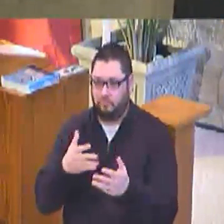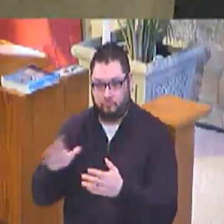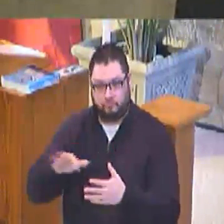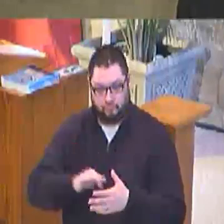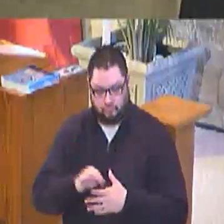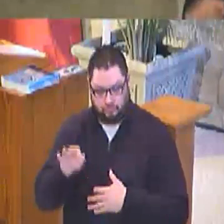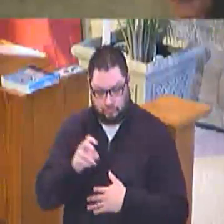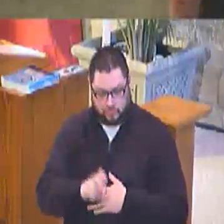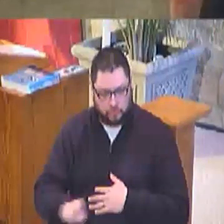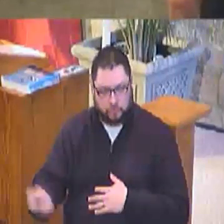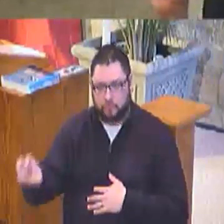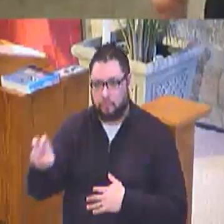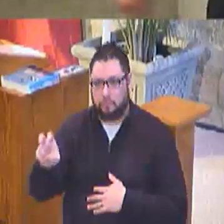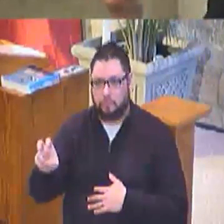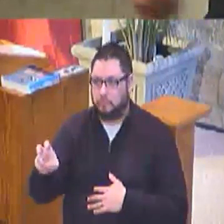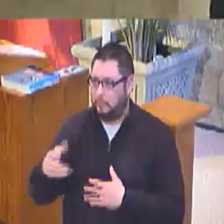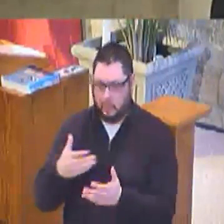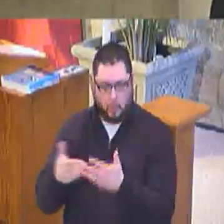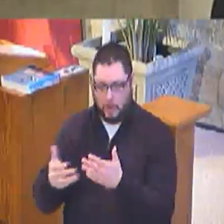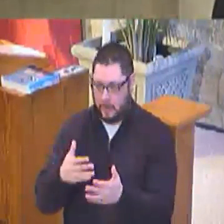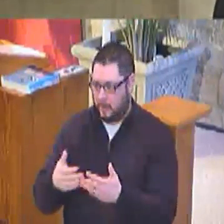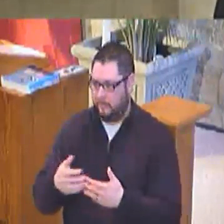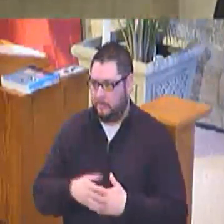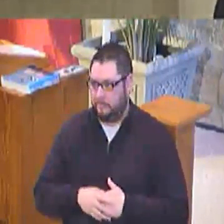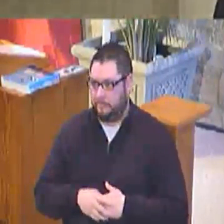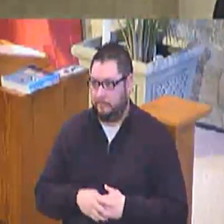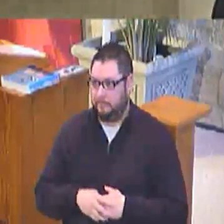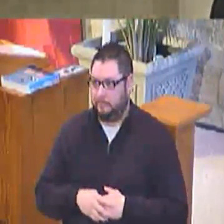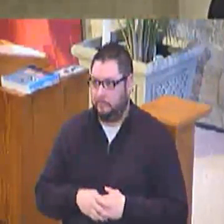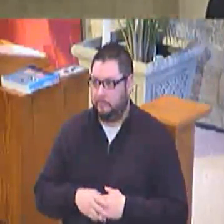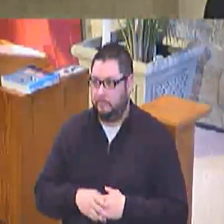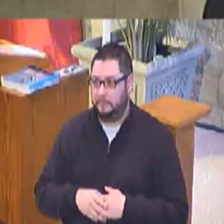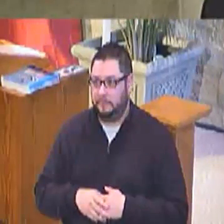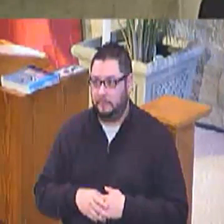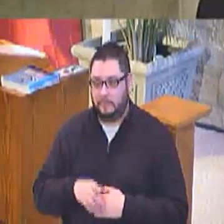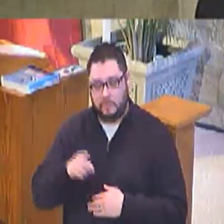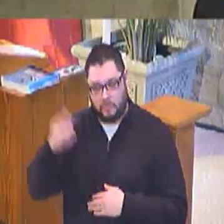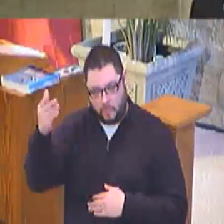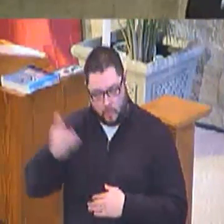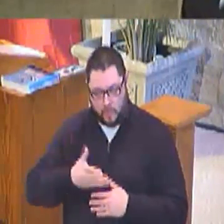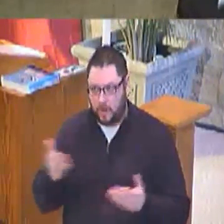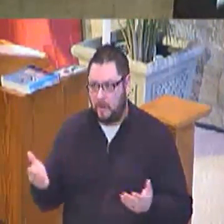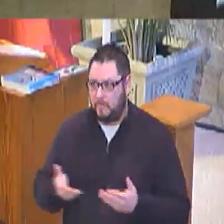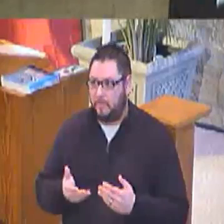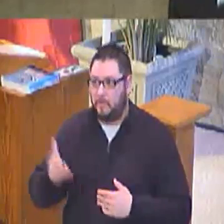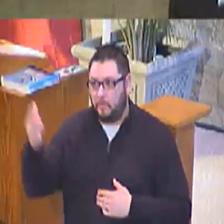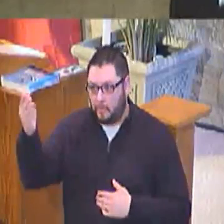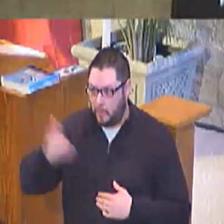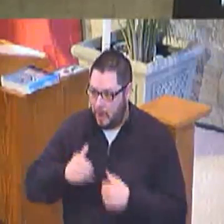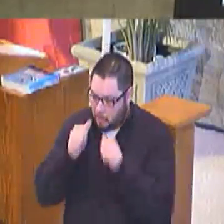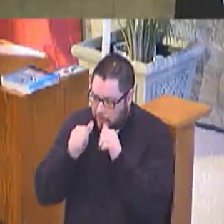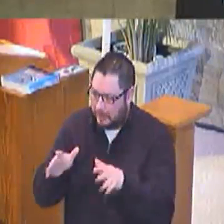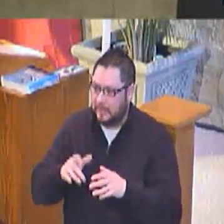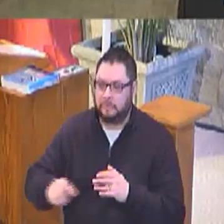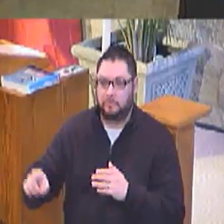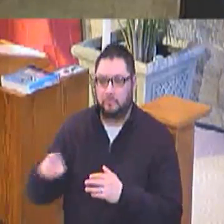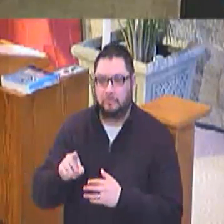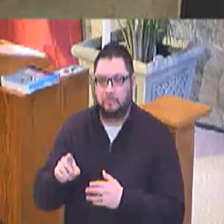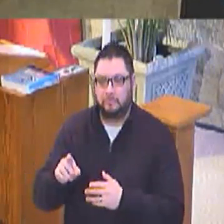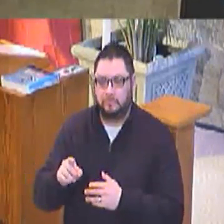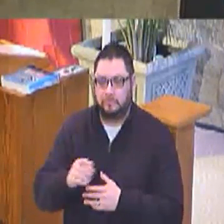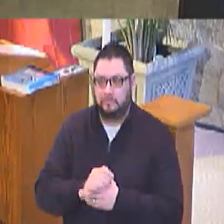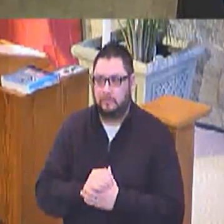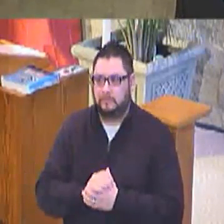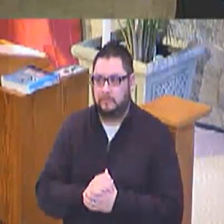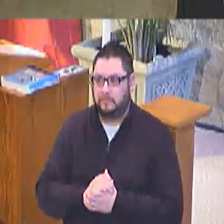your spiritual journey, wherever that may be, you are welcome here. We welcome you, we bless you, and we